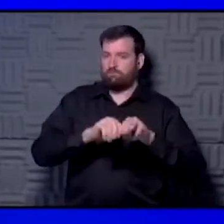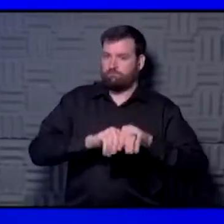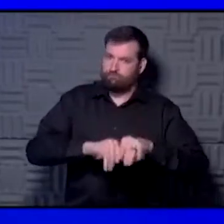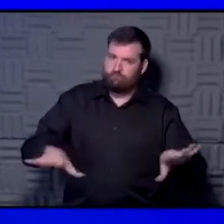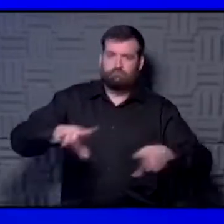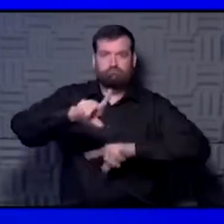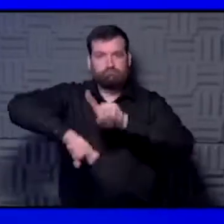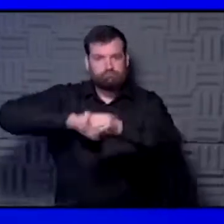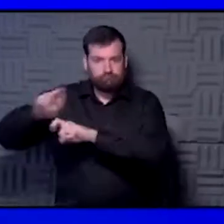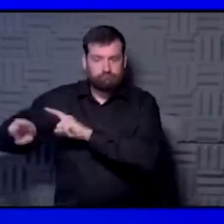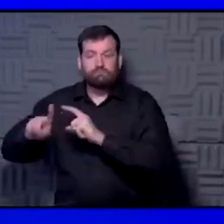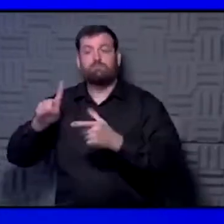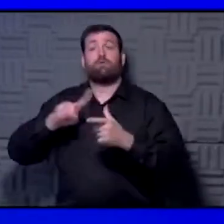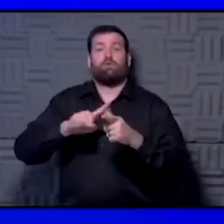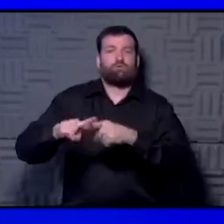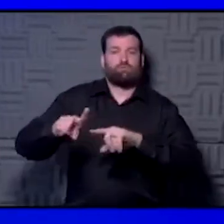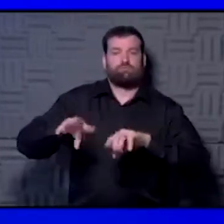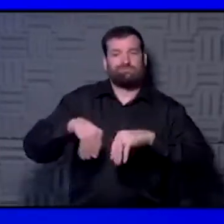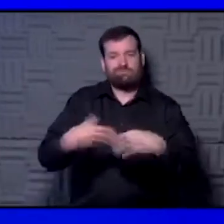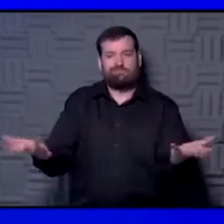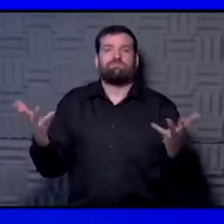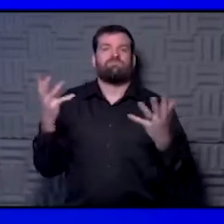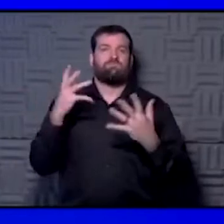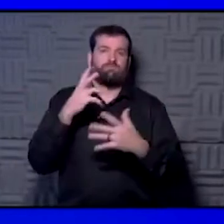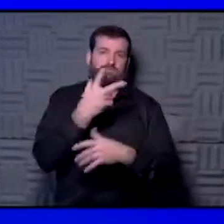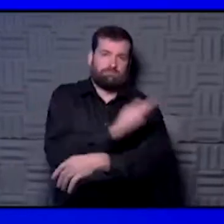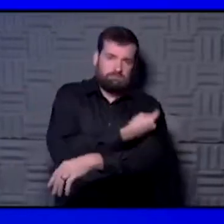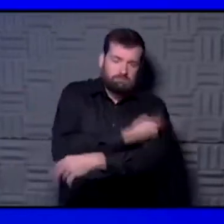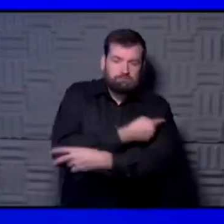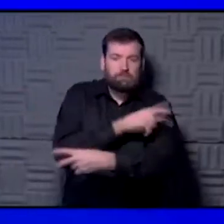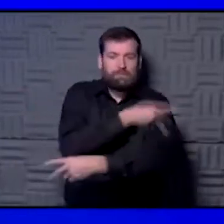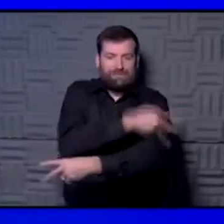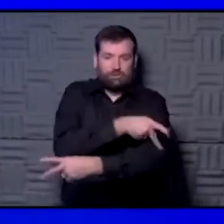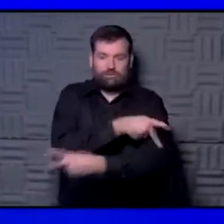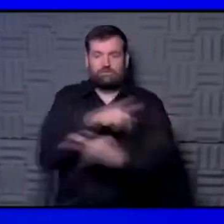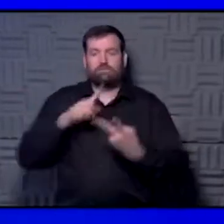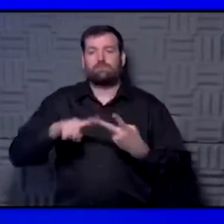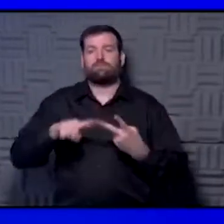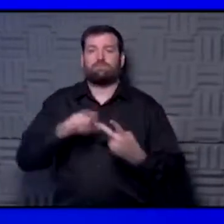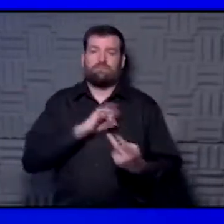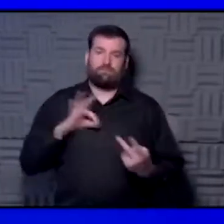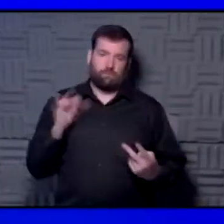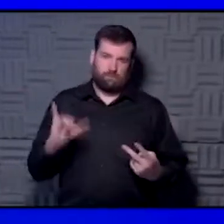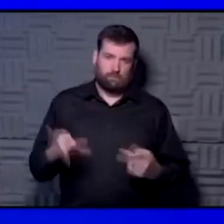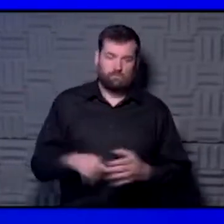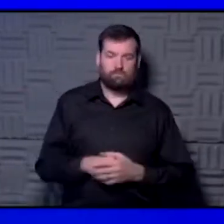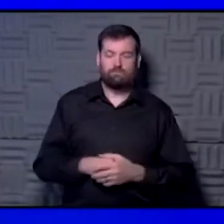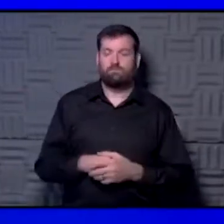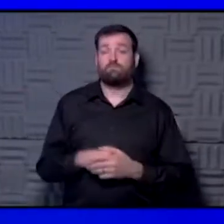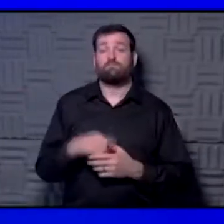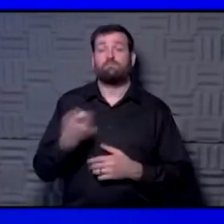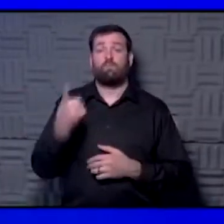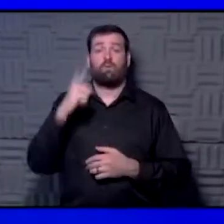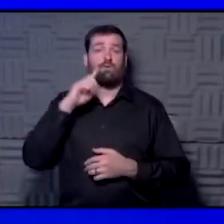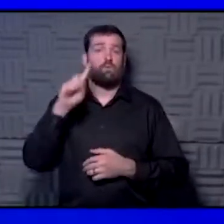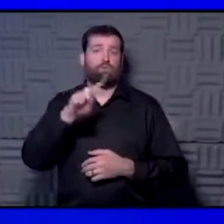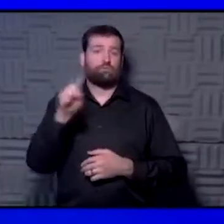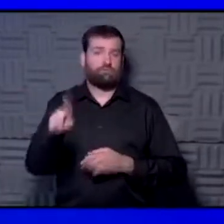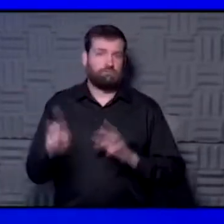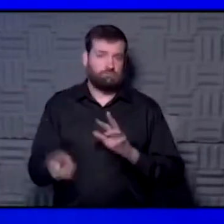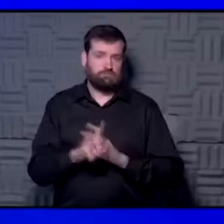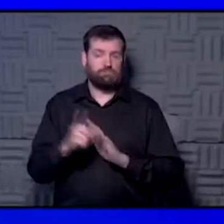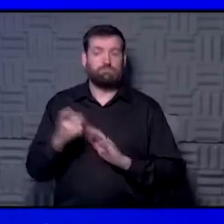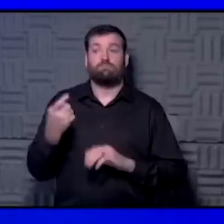vaccines to our employees and our patients here at the health system. This was one of the questions that came up. I also did pose this to one